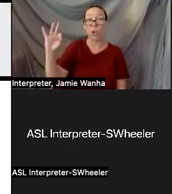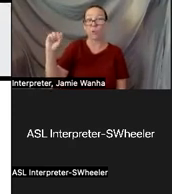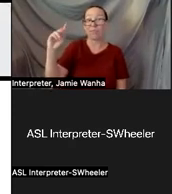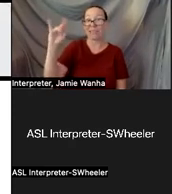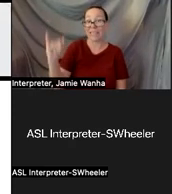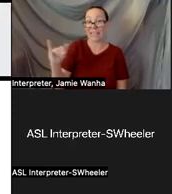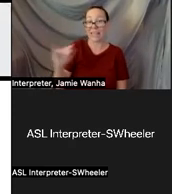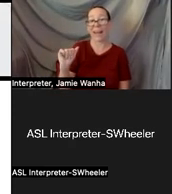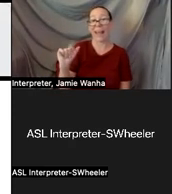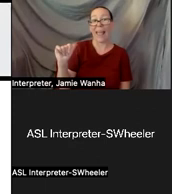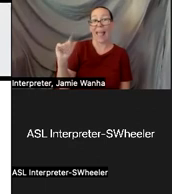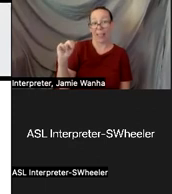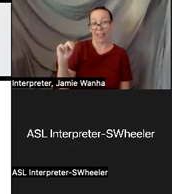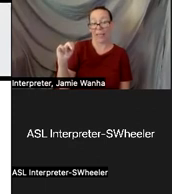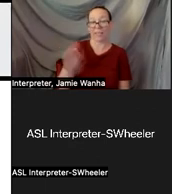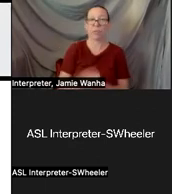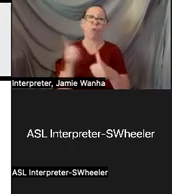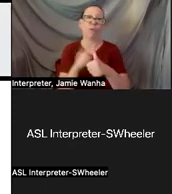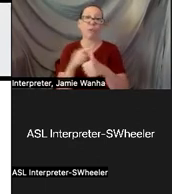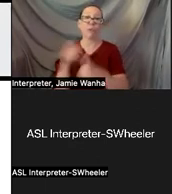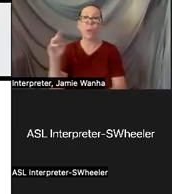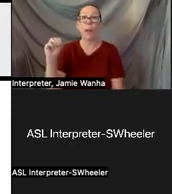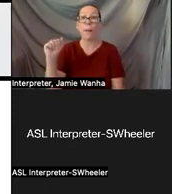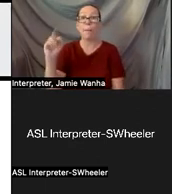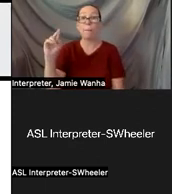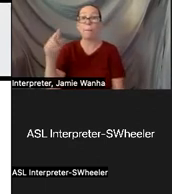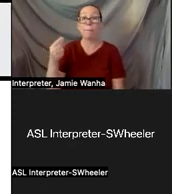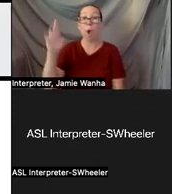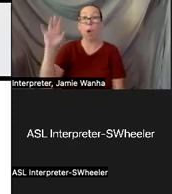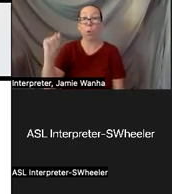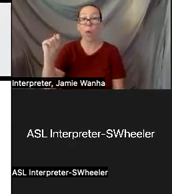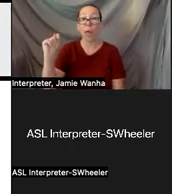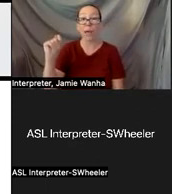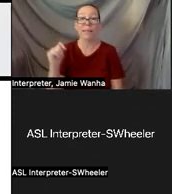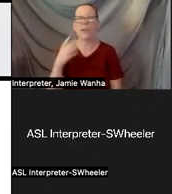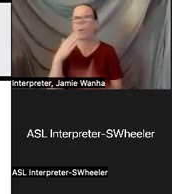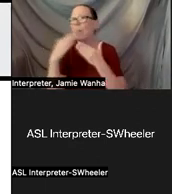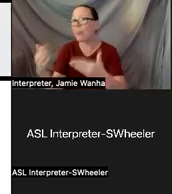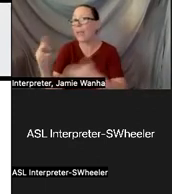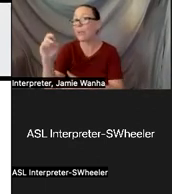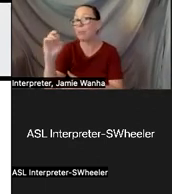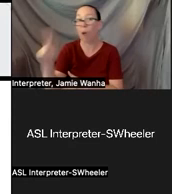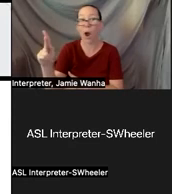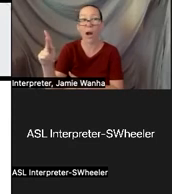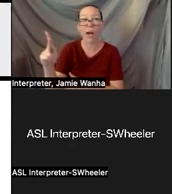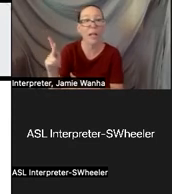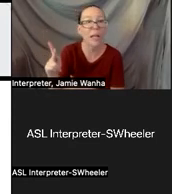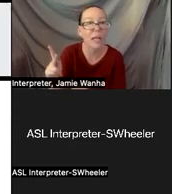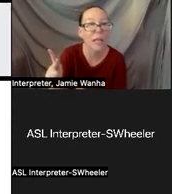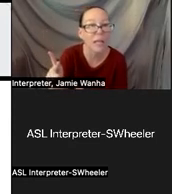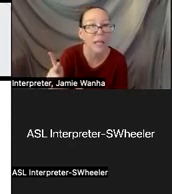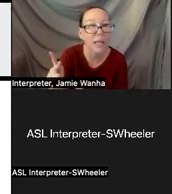presenting. So Margaret, you are up. So thank you, Mark. So as chairs of the ECA SoCal Coordinating Committee, Heidi, Allen,